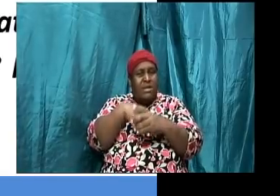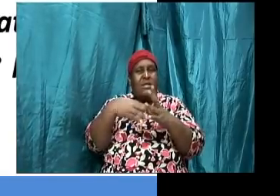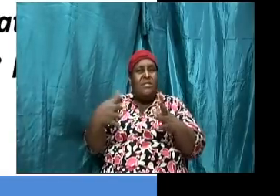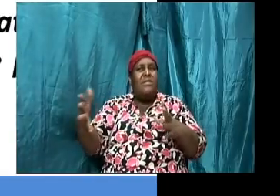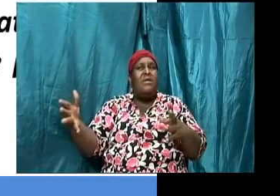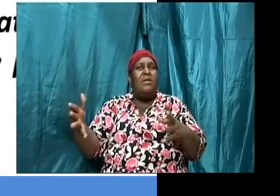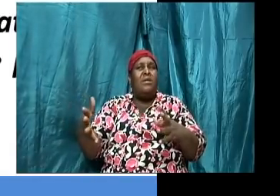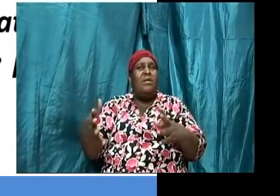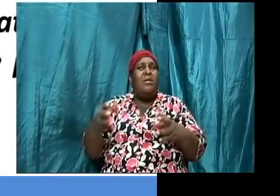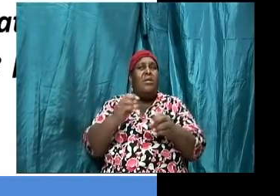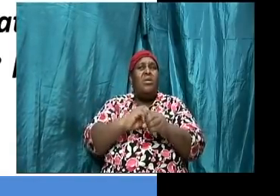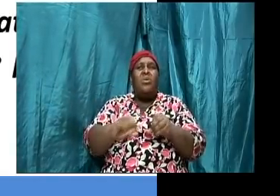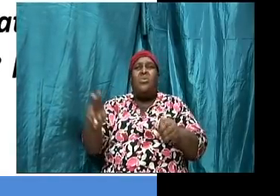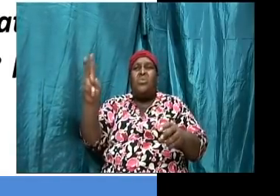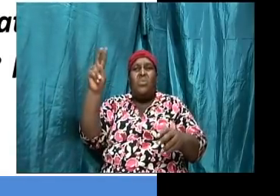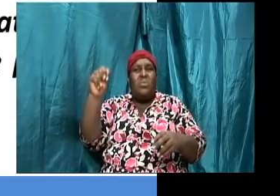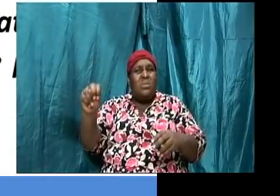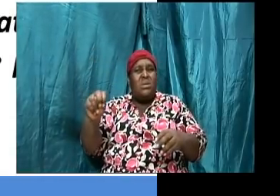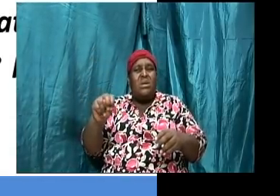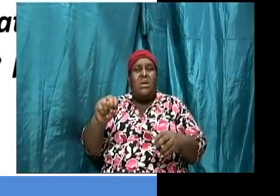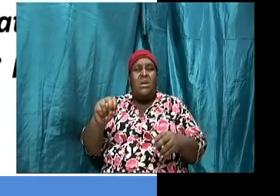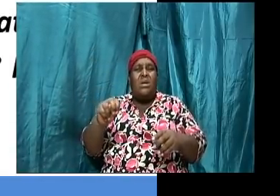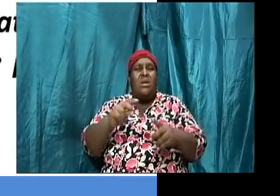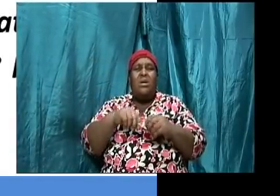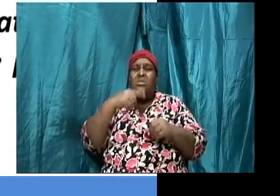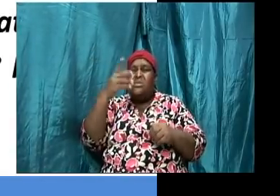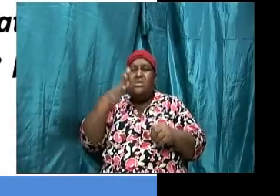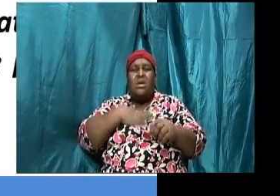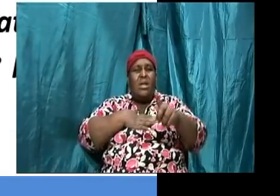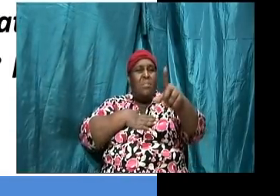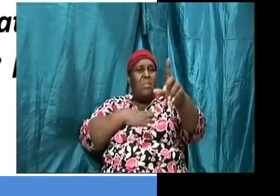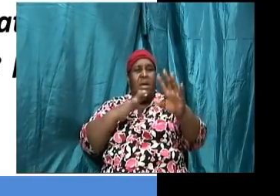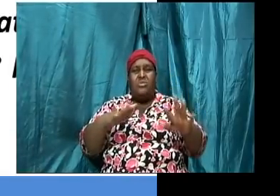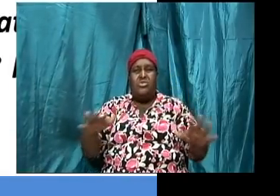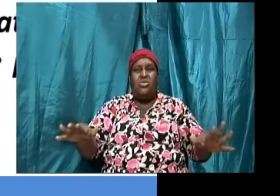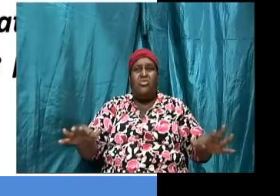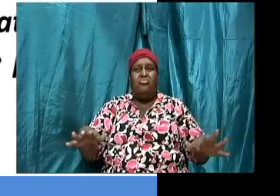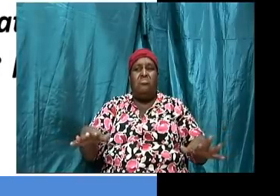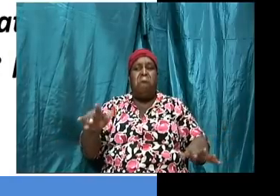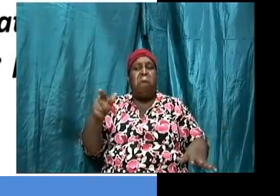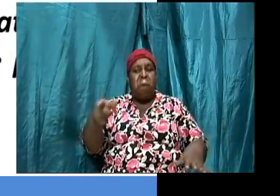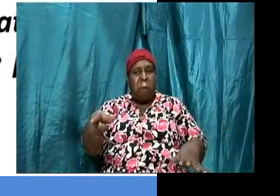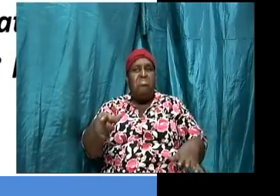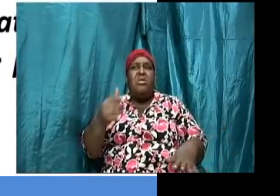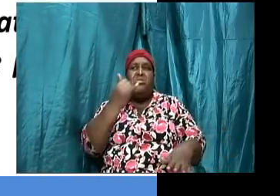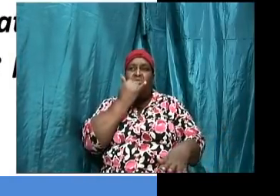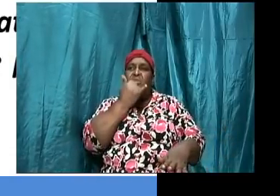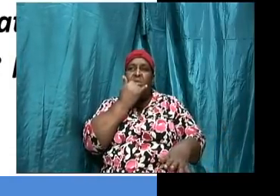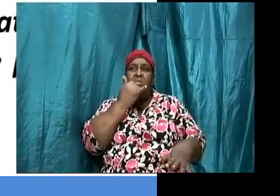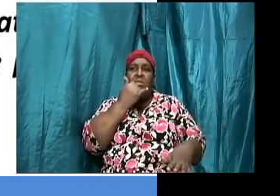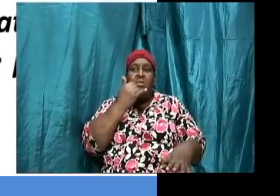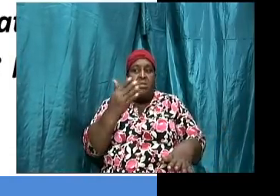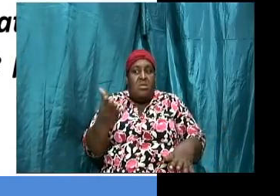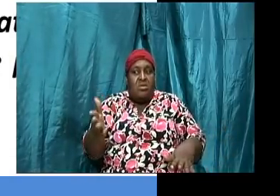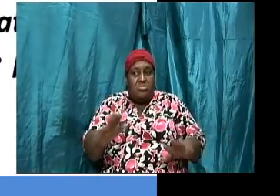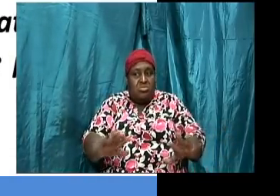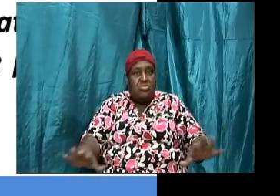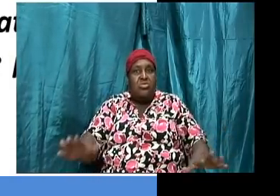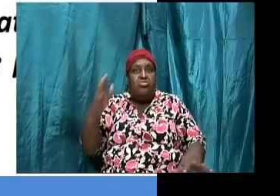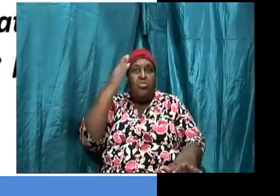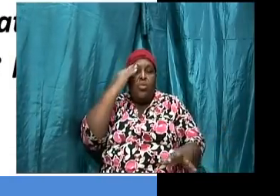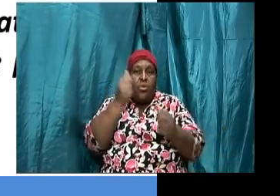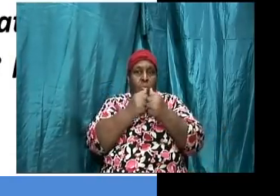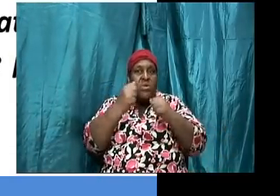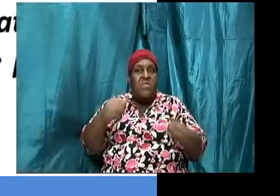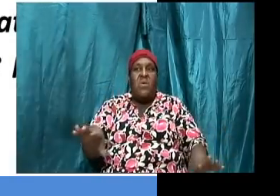I don't need to tell Kristen and Kylie, which are my children, that lying is wrong. They know it without the law. They